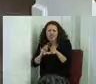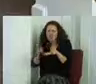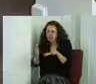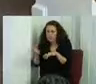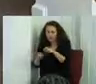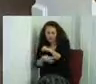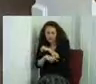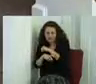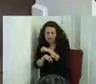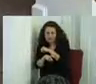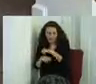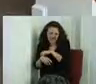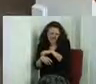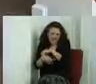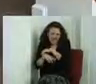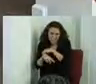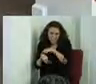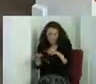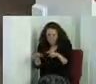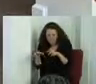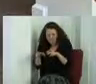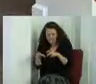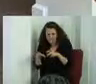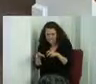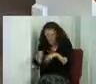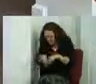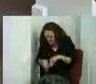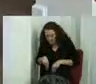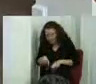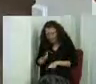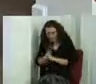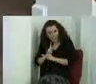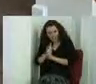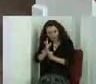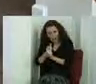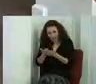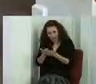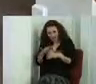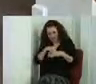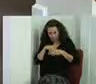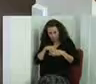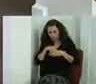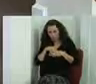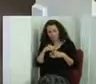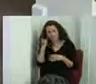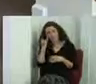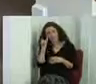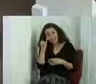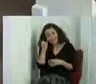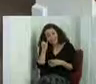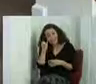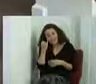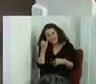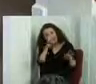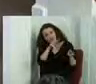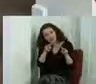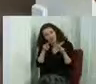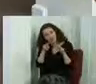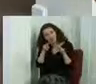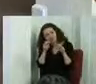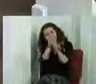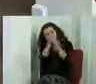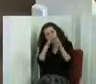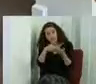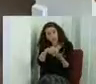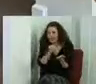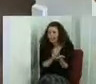yourself. But if you come to life from a place of abundance, that there will always be enough. Enough for you, enough for me. And